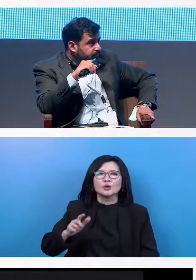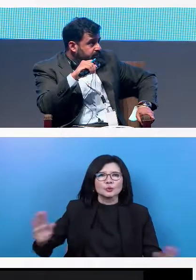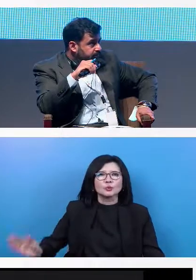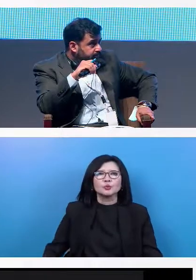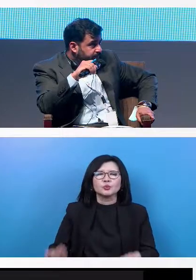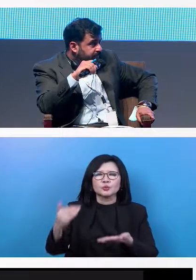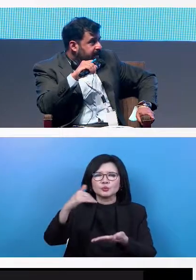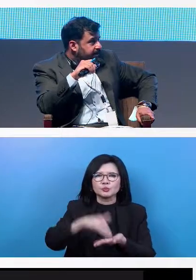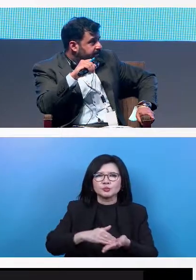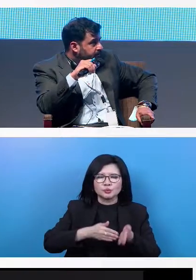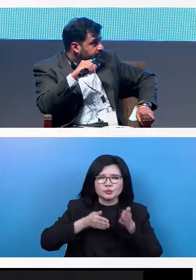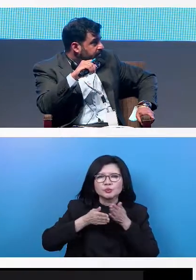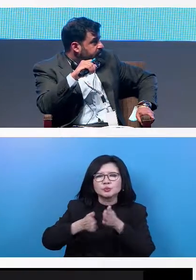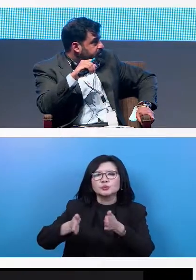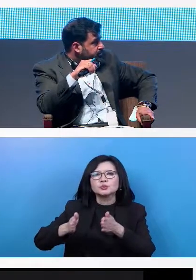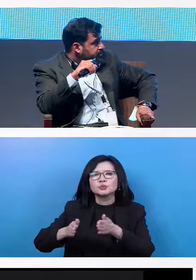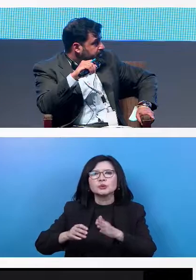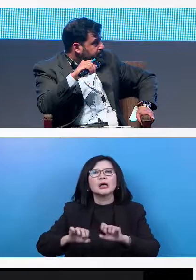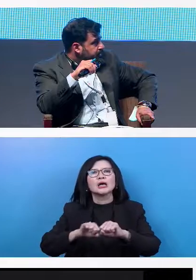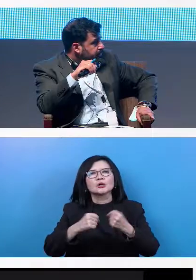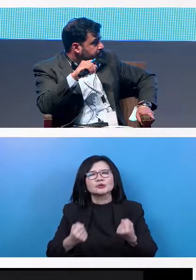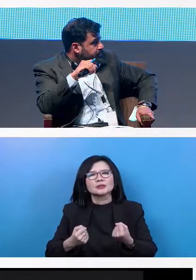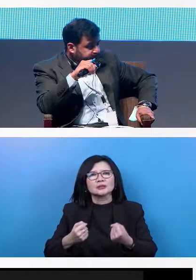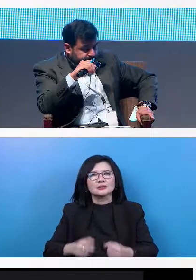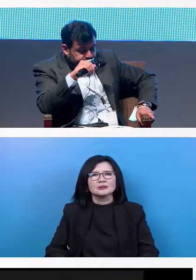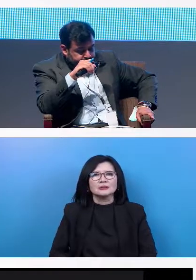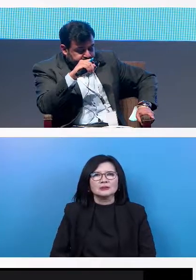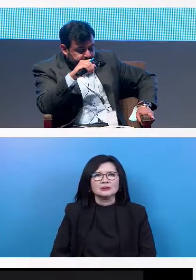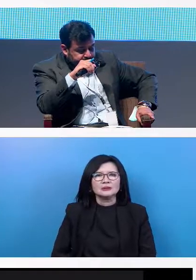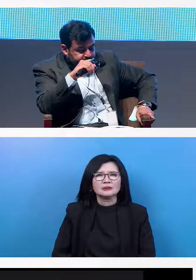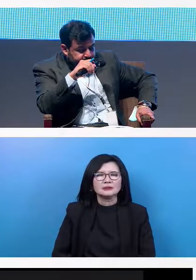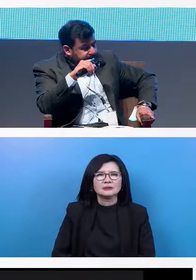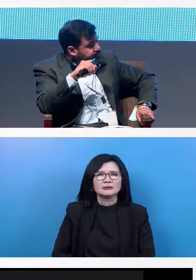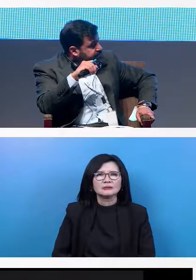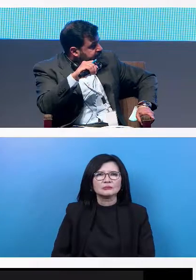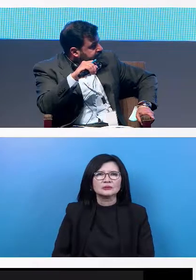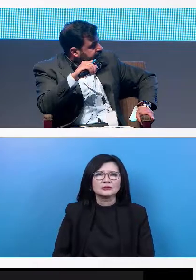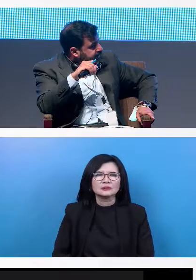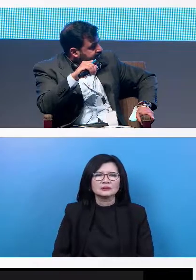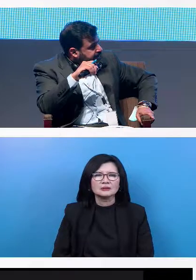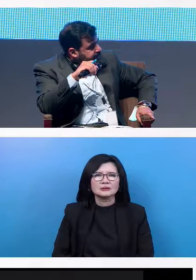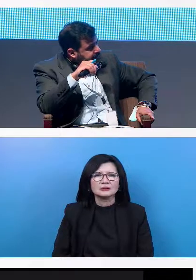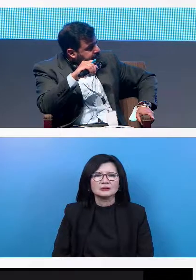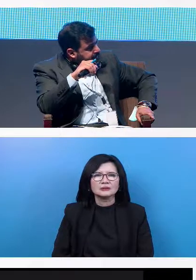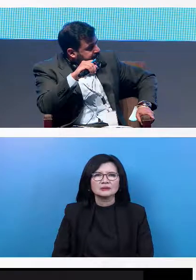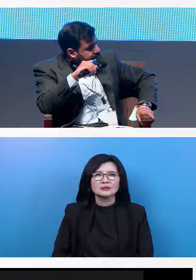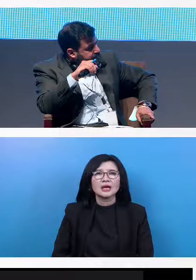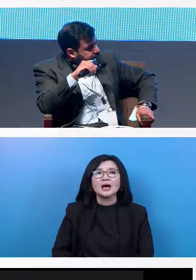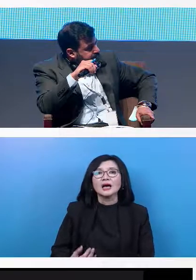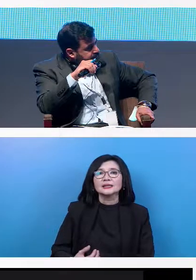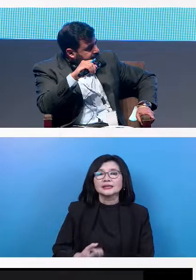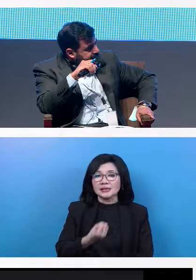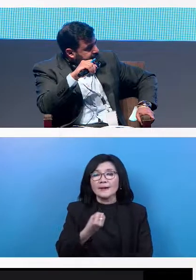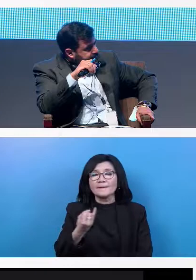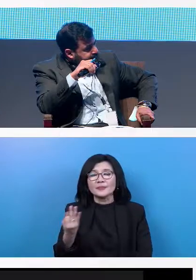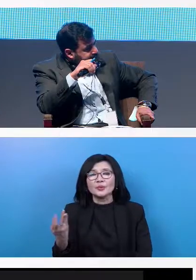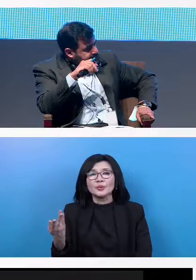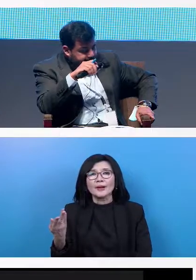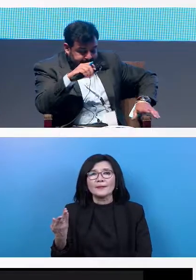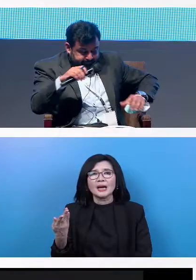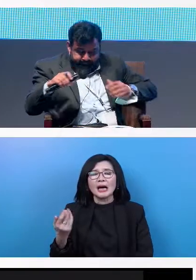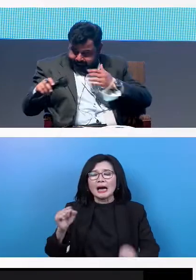Now, with that, if you could also talk a bit about what are some of the ways we can strengthen that engagement, that would be also